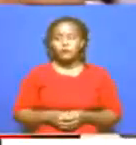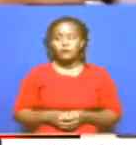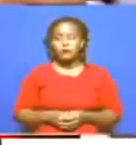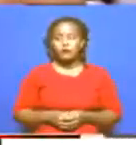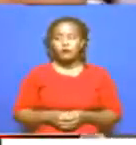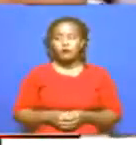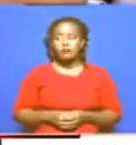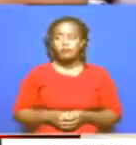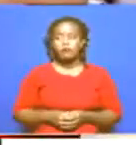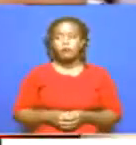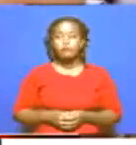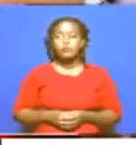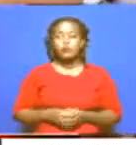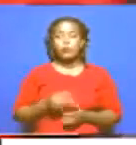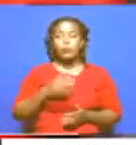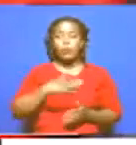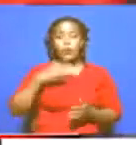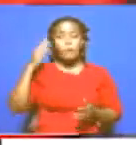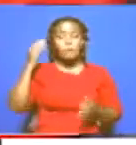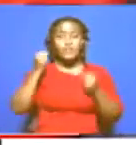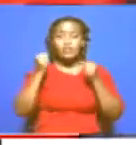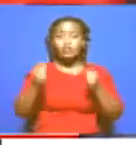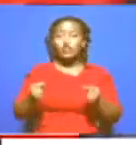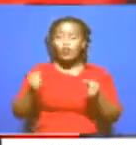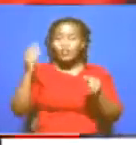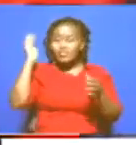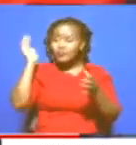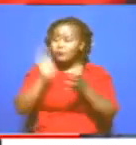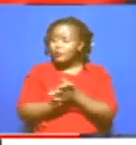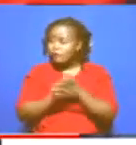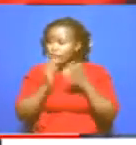So I believe very strongly a country cannot grow